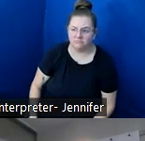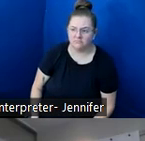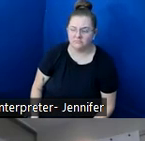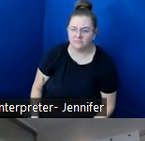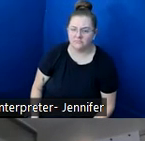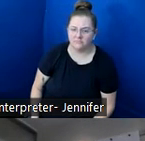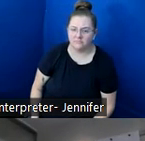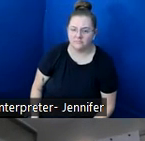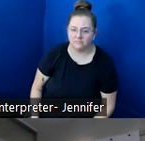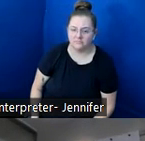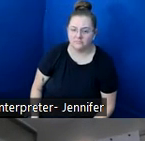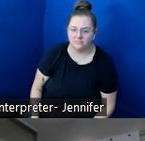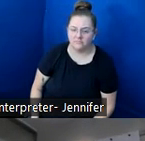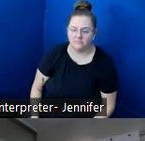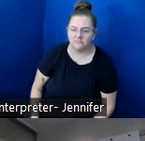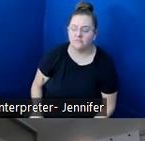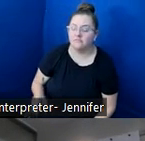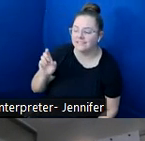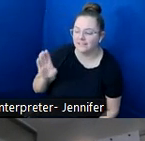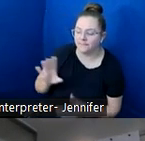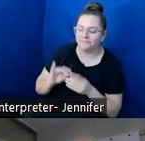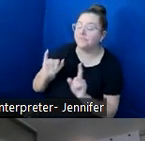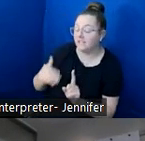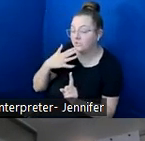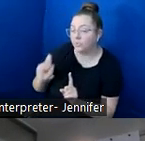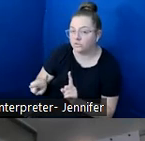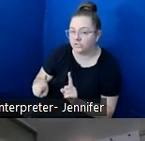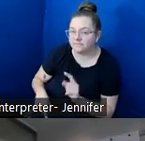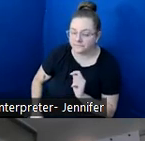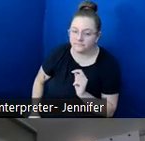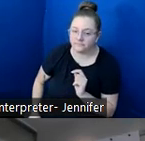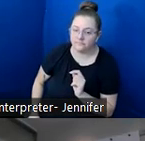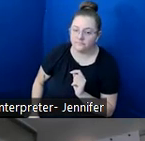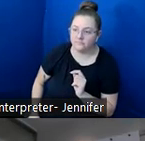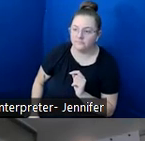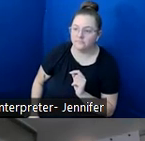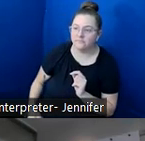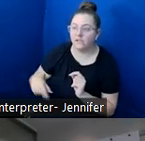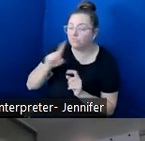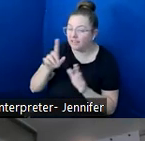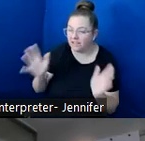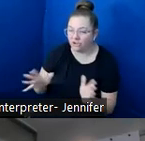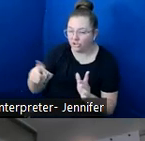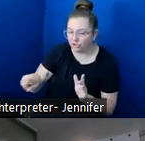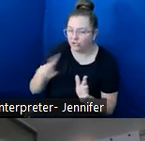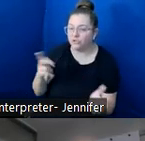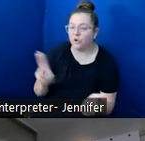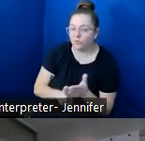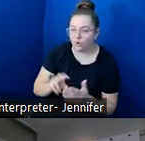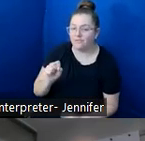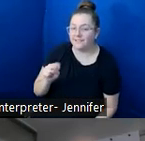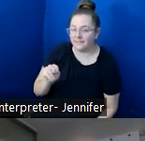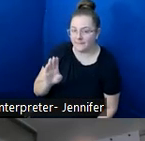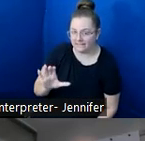Yeah. Okay, that's a very good question. And while I encourage people to enroll in SNBC, I